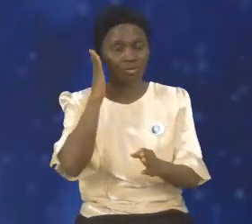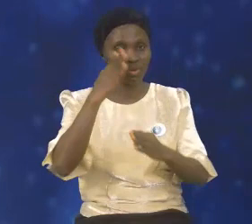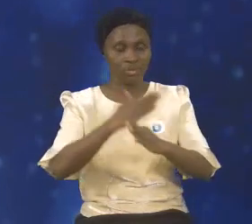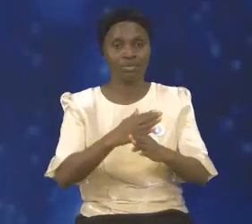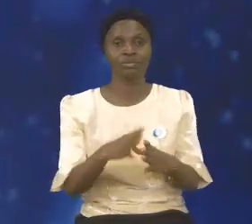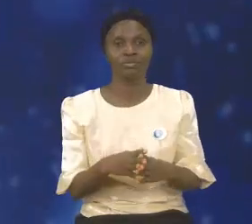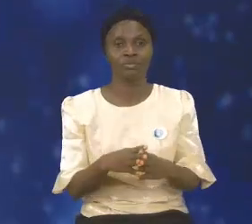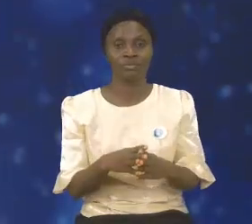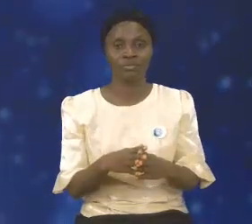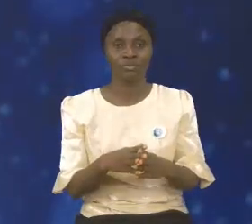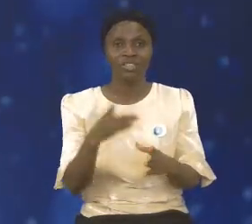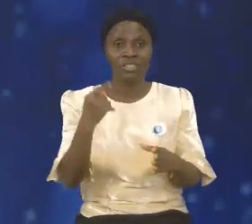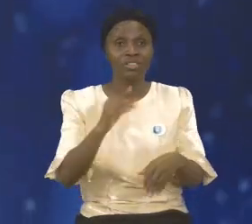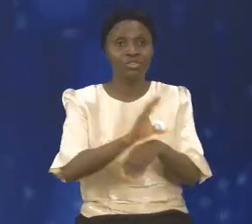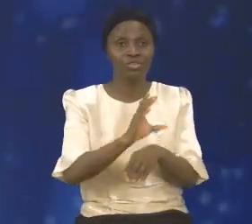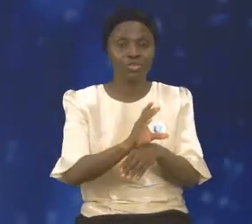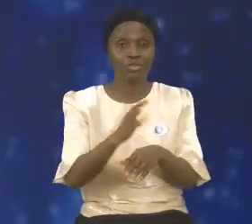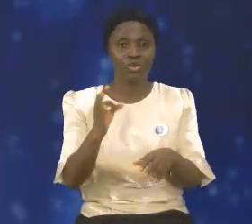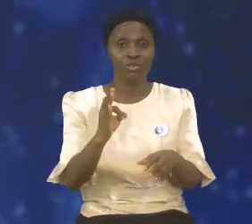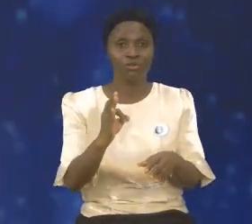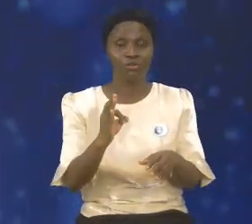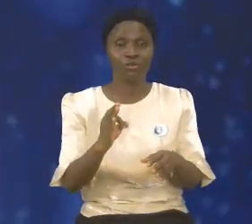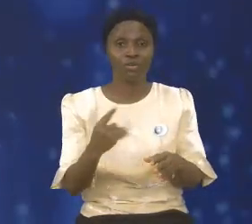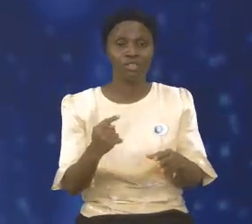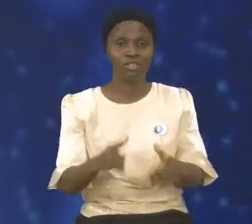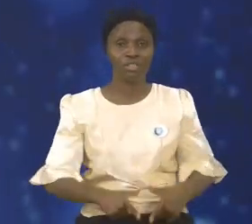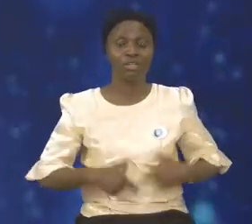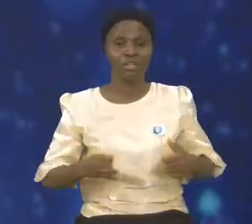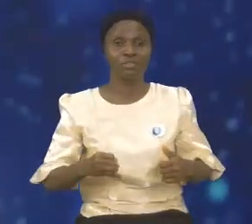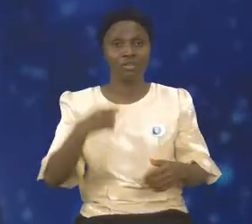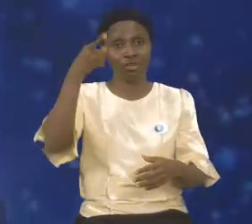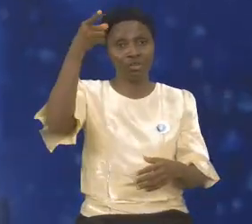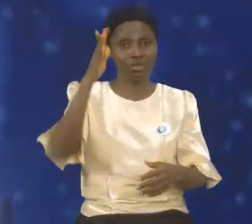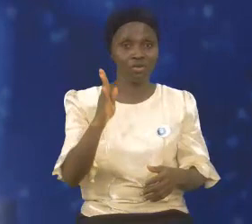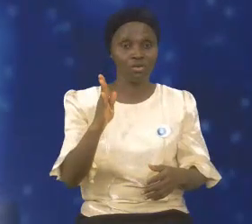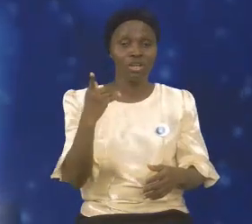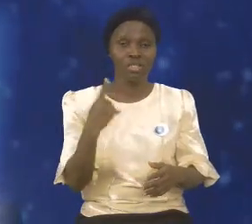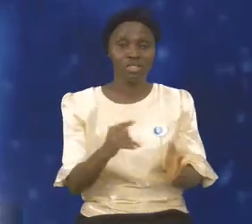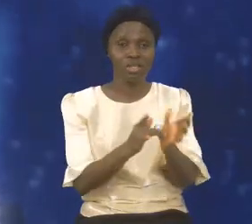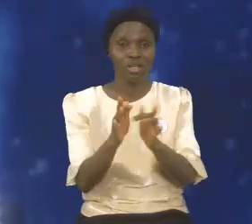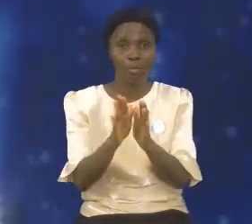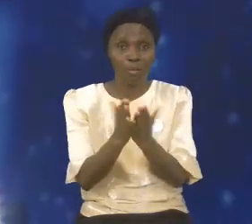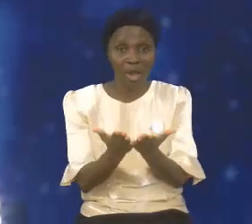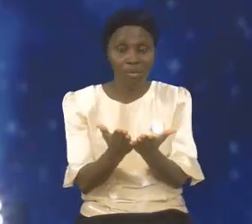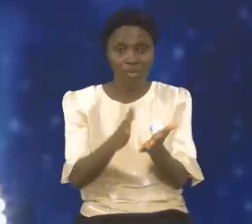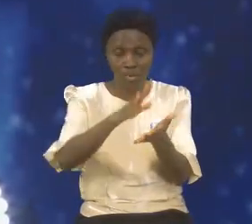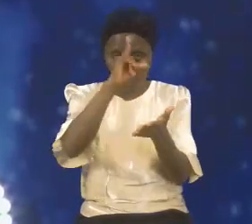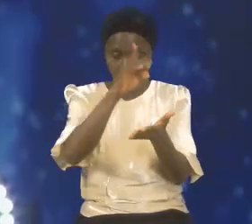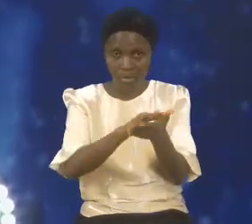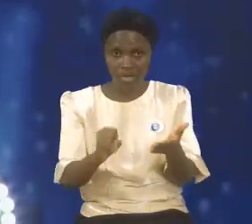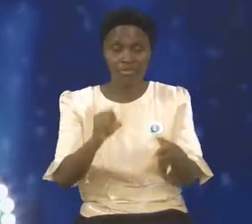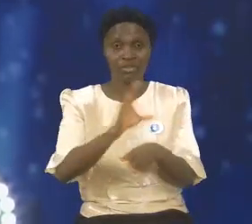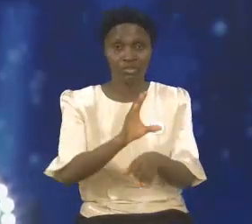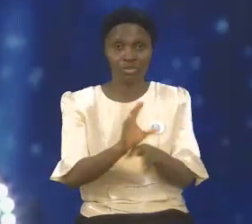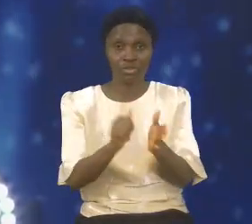Christ, the church of the living God, the Bible believing church that is still here, and the Lord is saying, tell